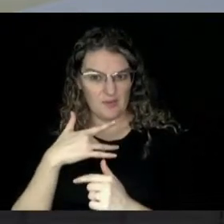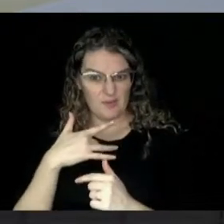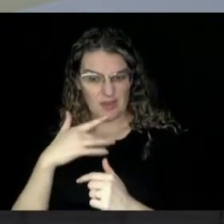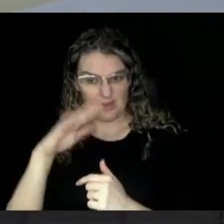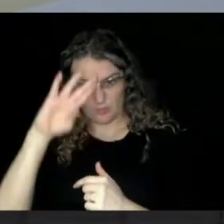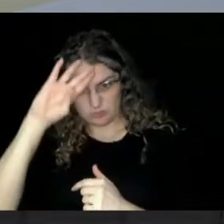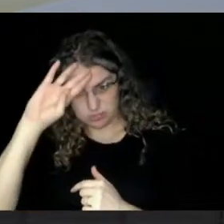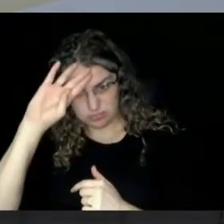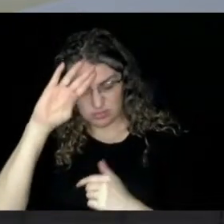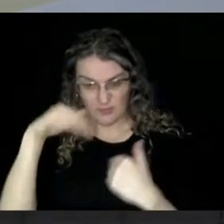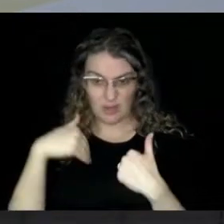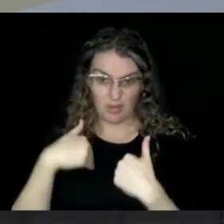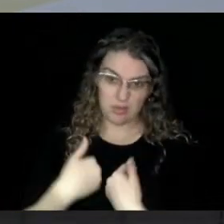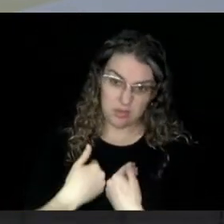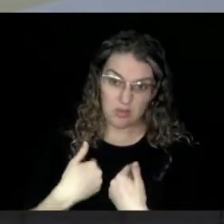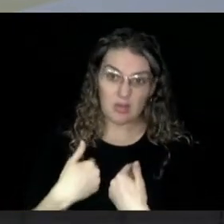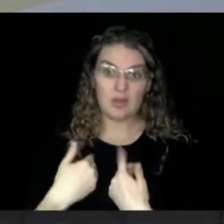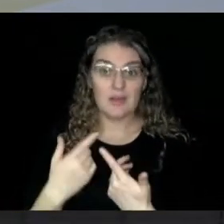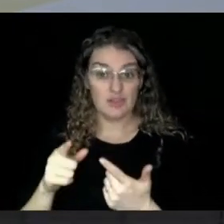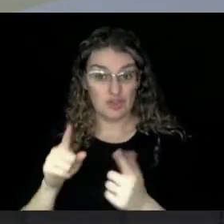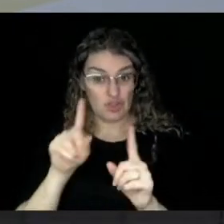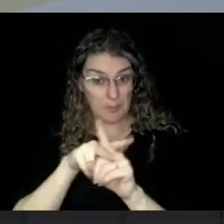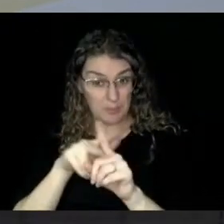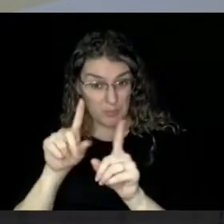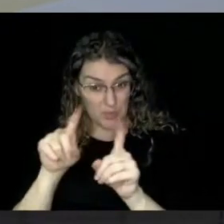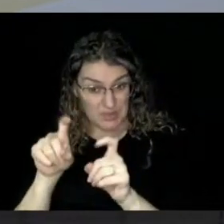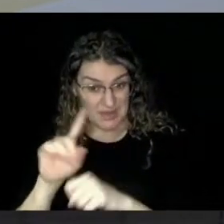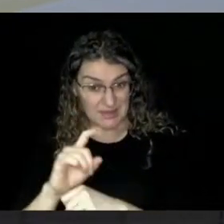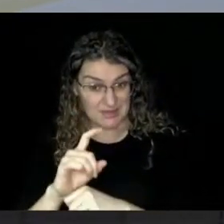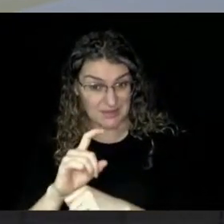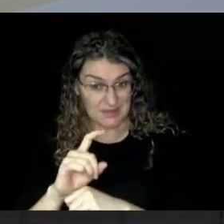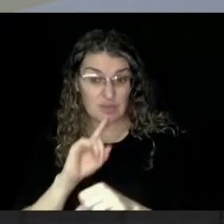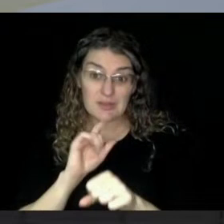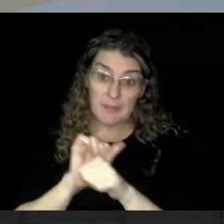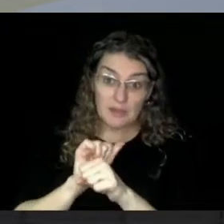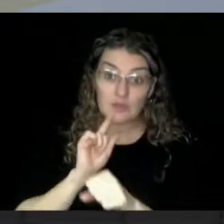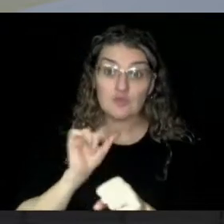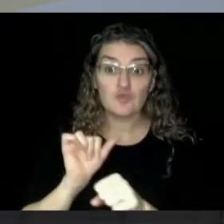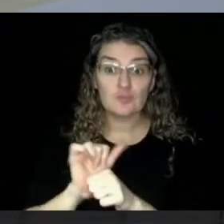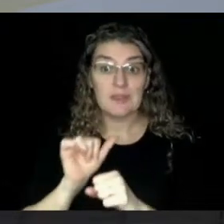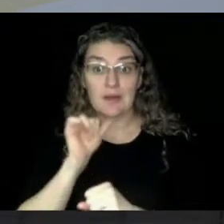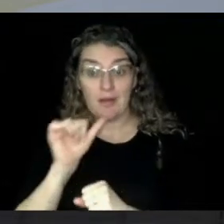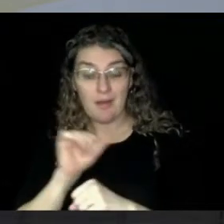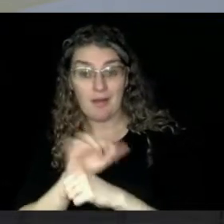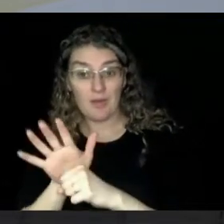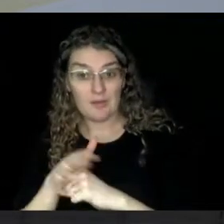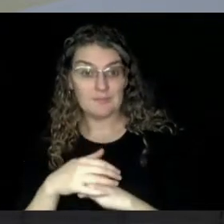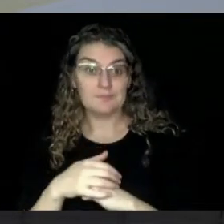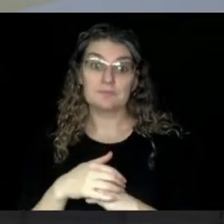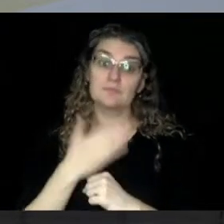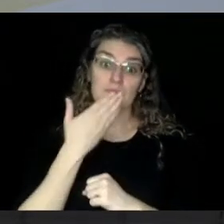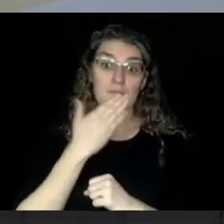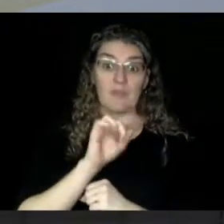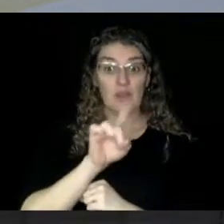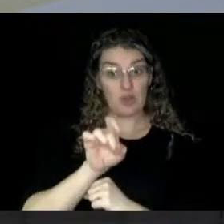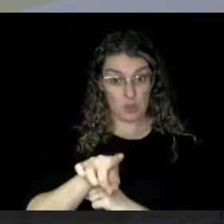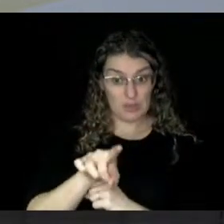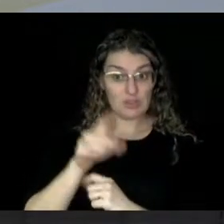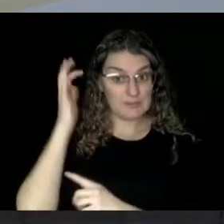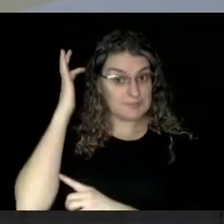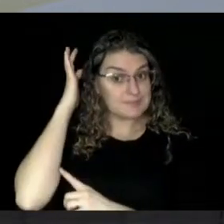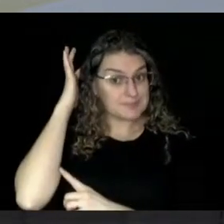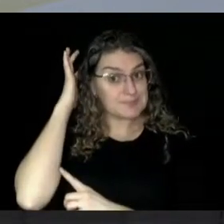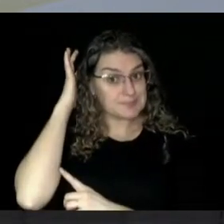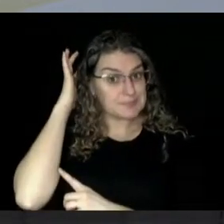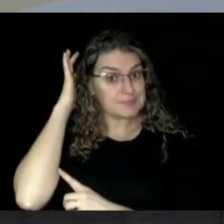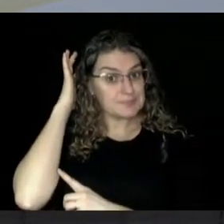vaccination? So, Louise, that's a good question, and I think it's come up particularly with a number